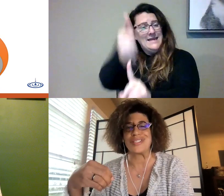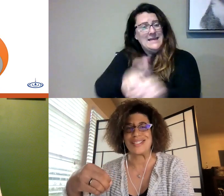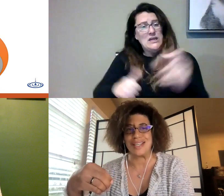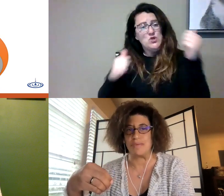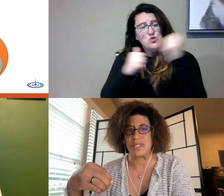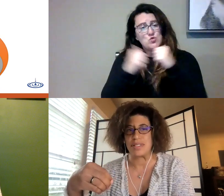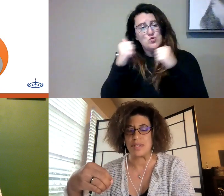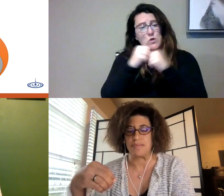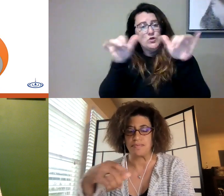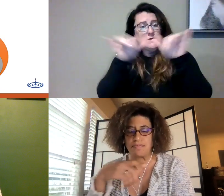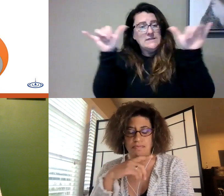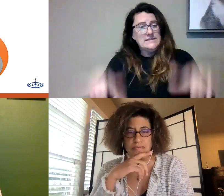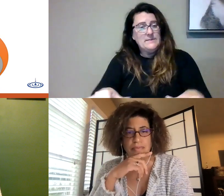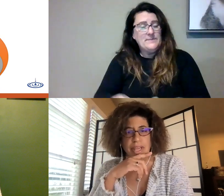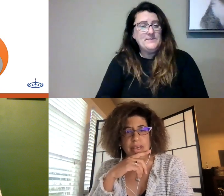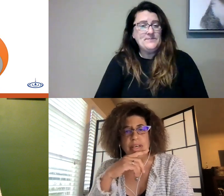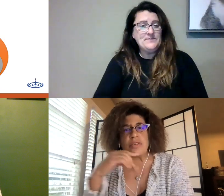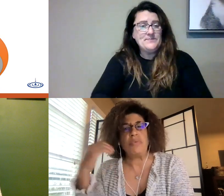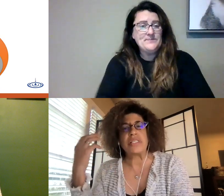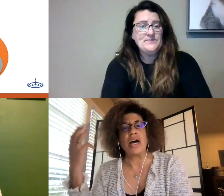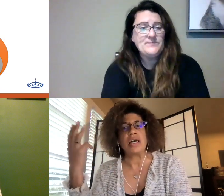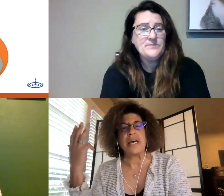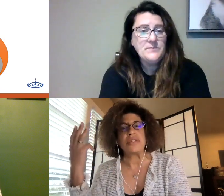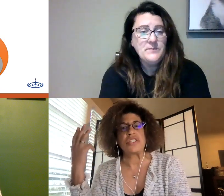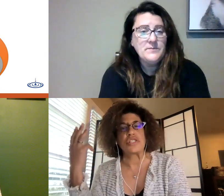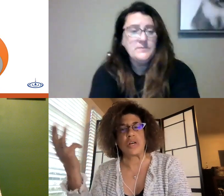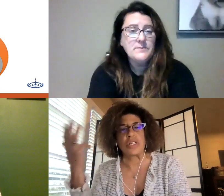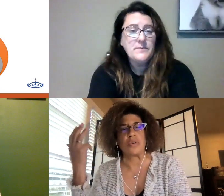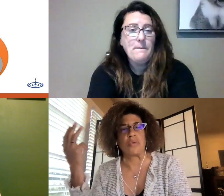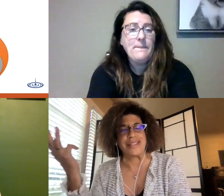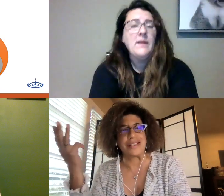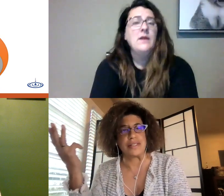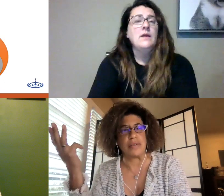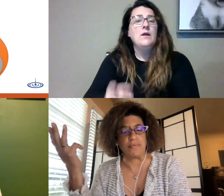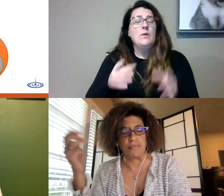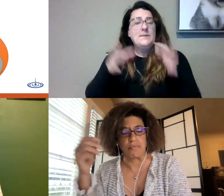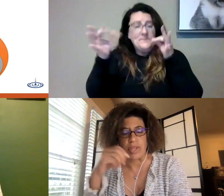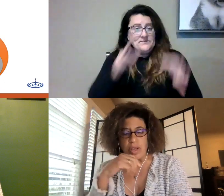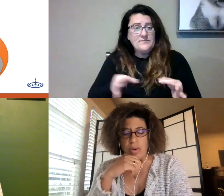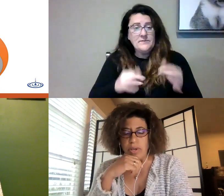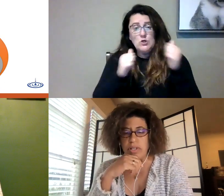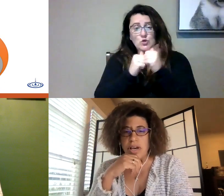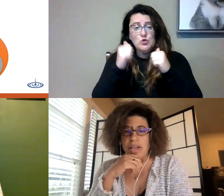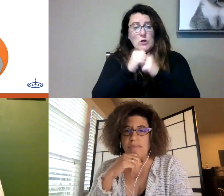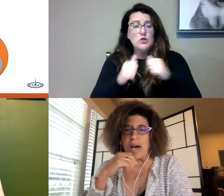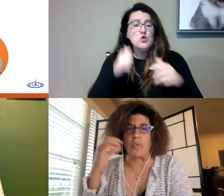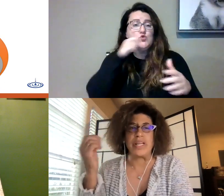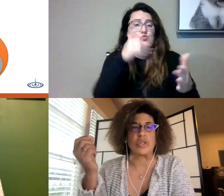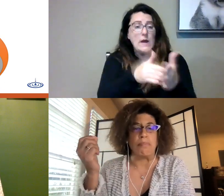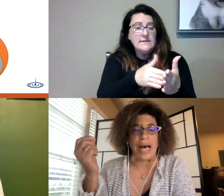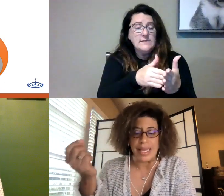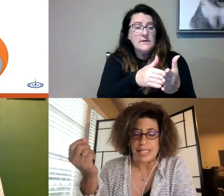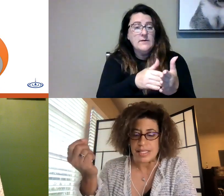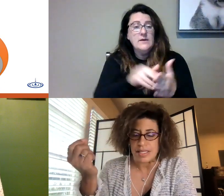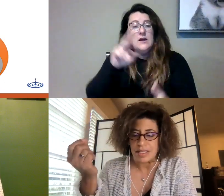structural systems. So when we talk about structural racism, we are talking about